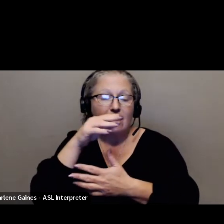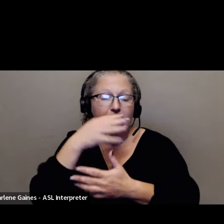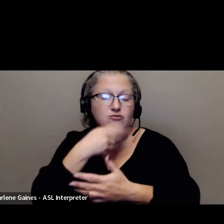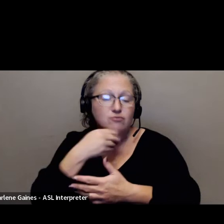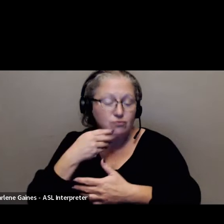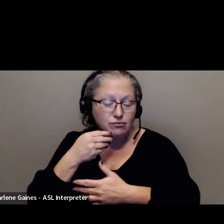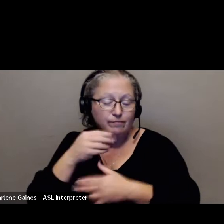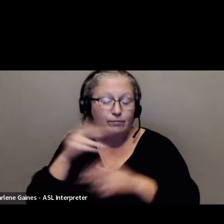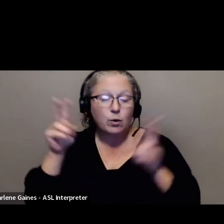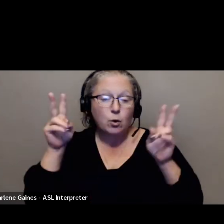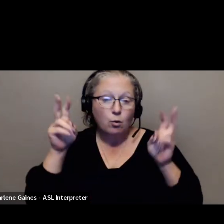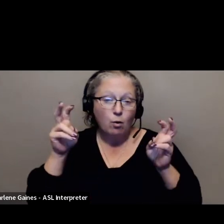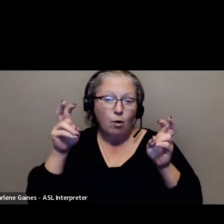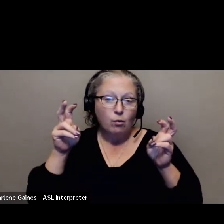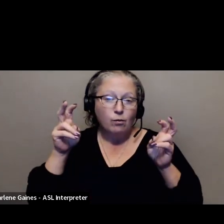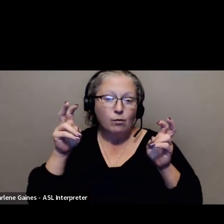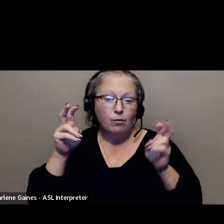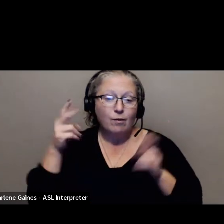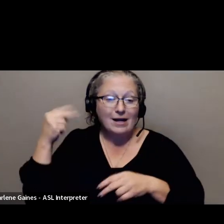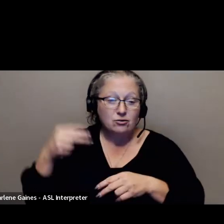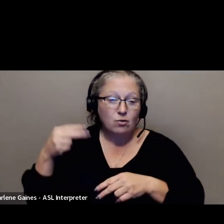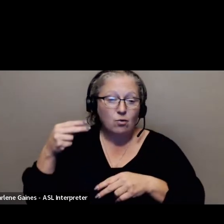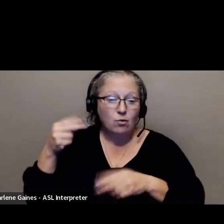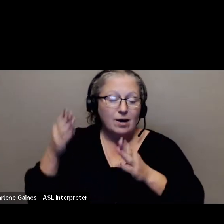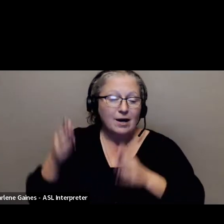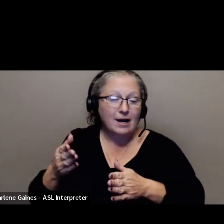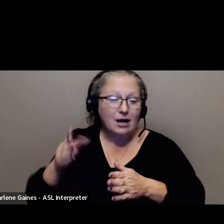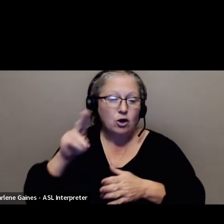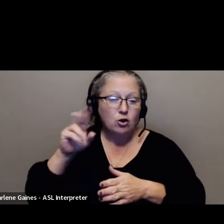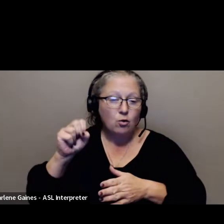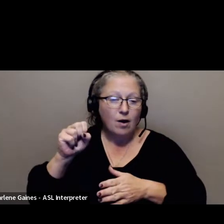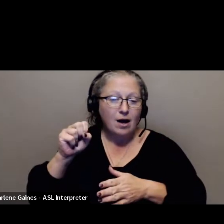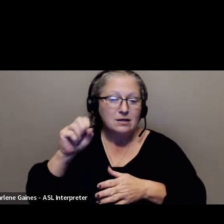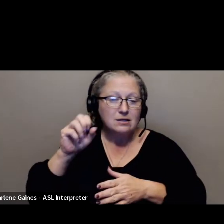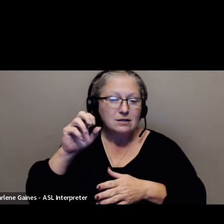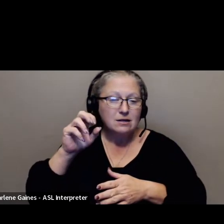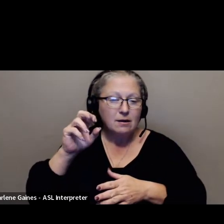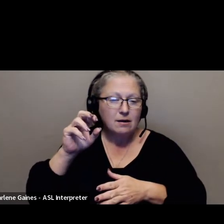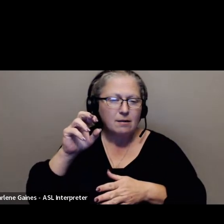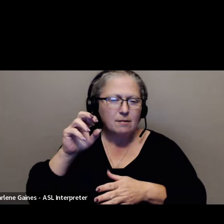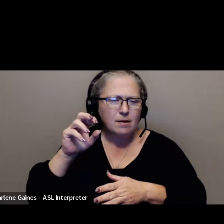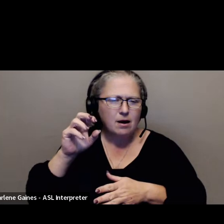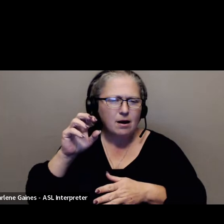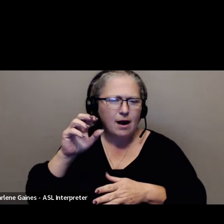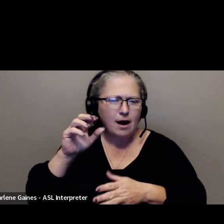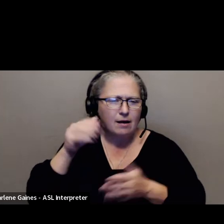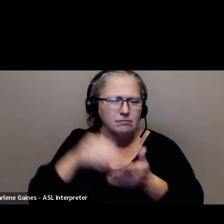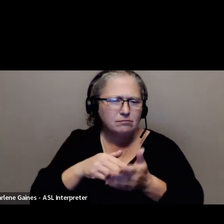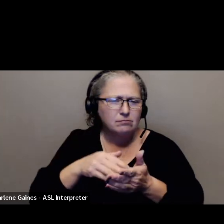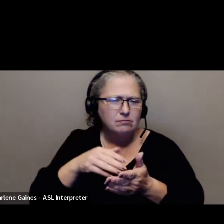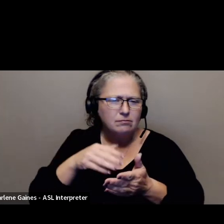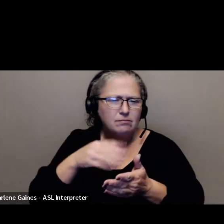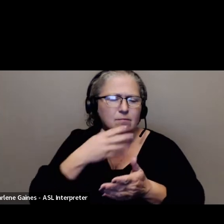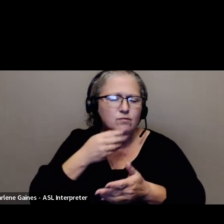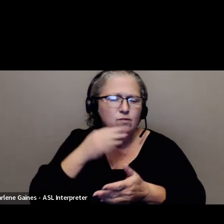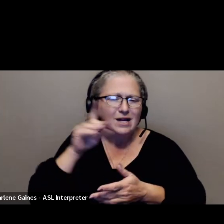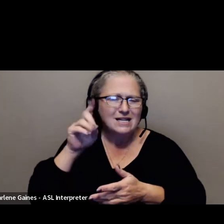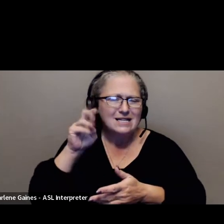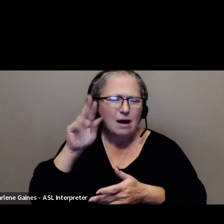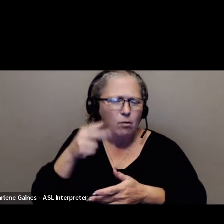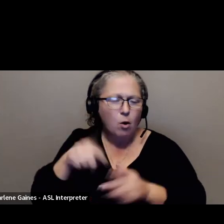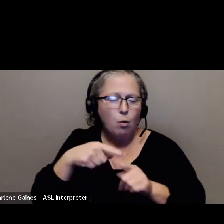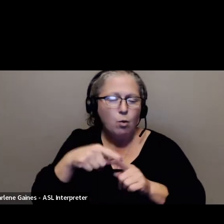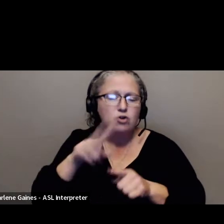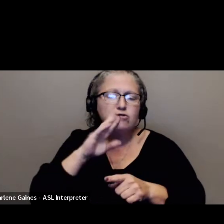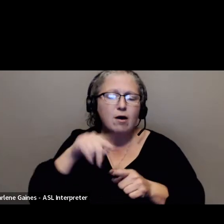To quote or paraphrase historian and U.S. Special Envoy to Monitor and Combat Anti-Semitism, Deborah Lipstadt, when you are talking